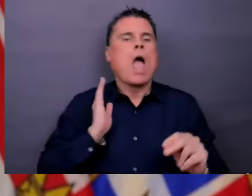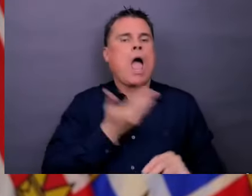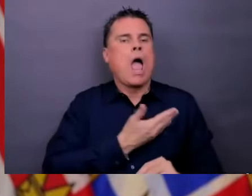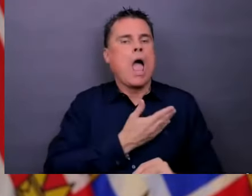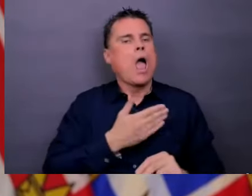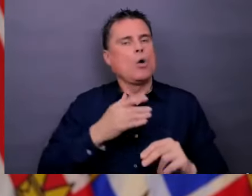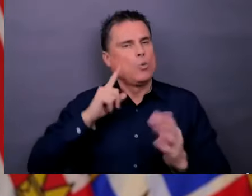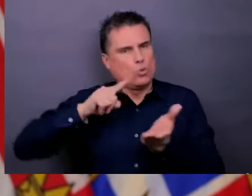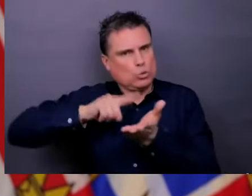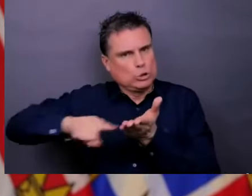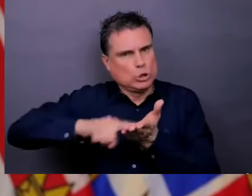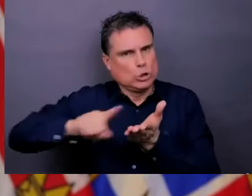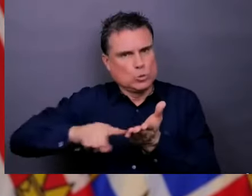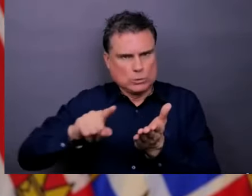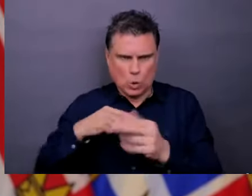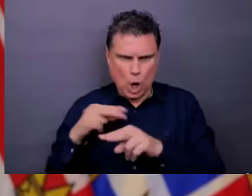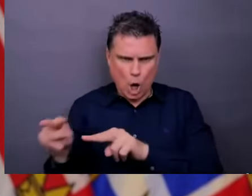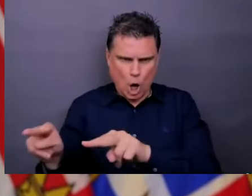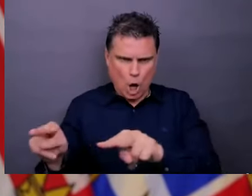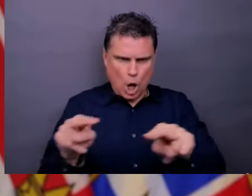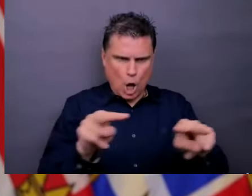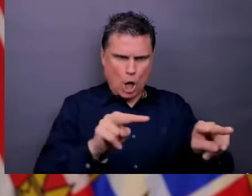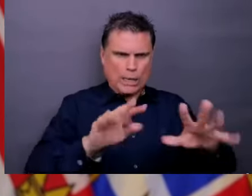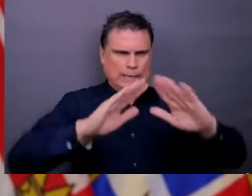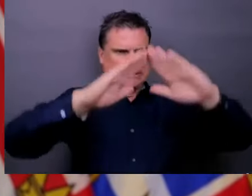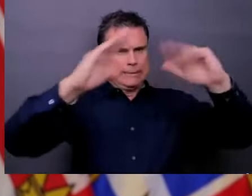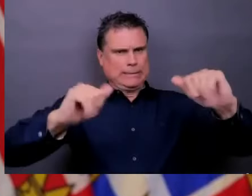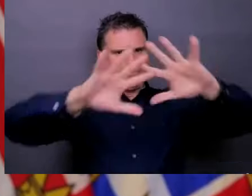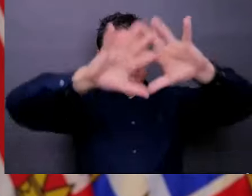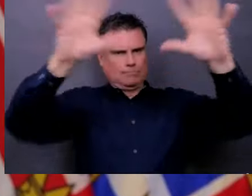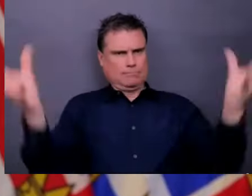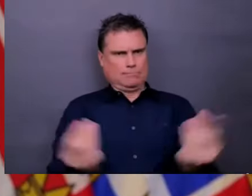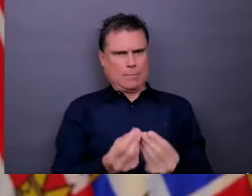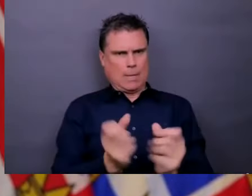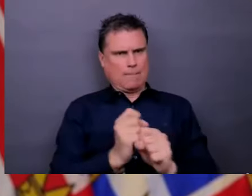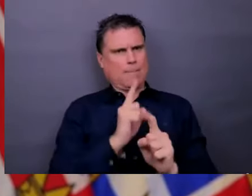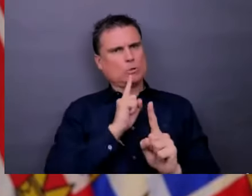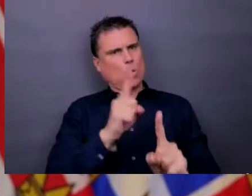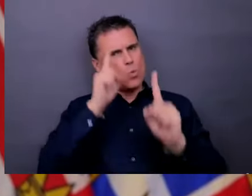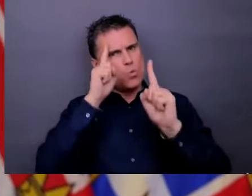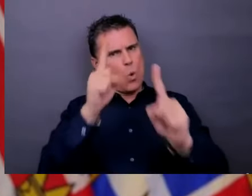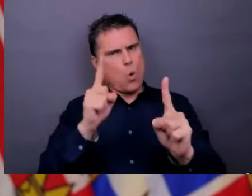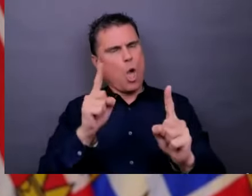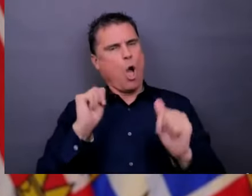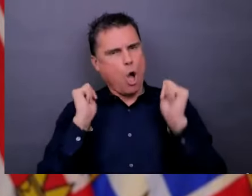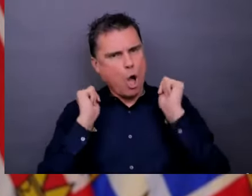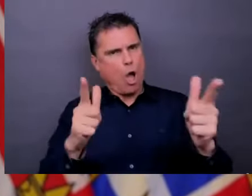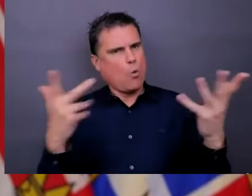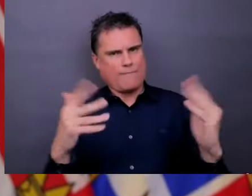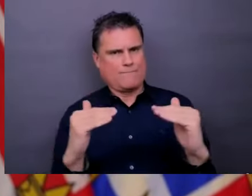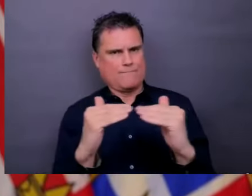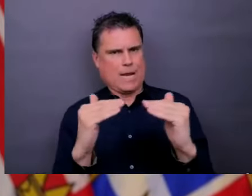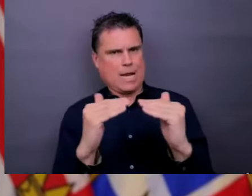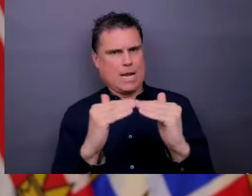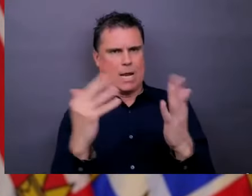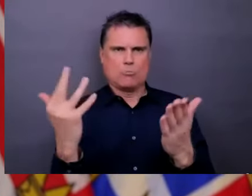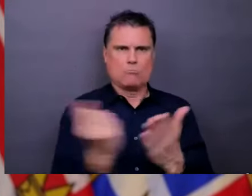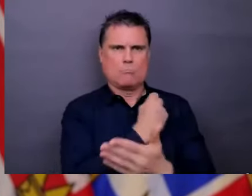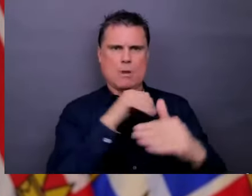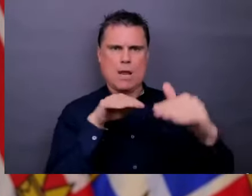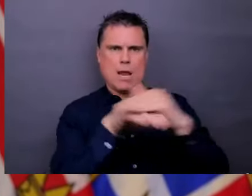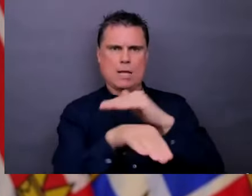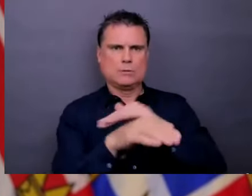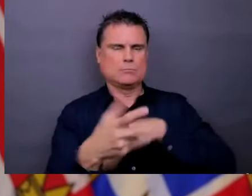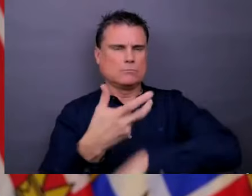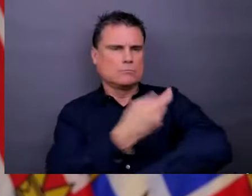The one other thing I will say is, you know, we have other vaccines that are on the horizon. AstraZeneca is in for a review,